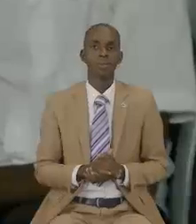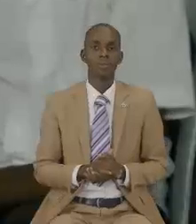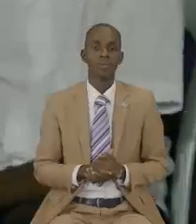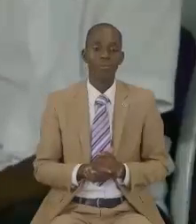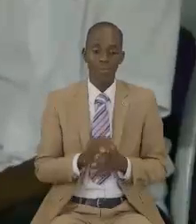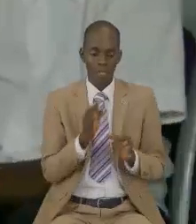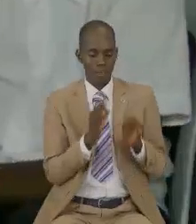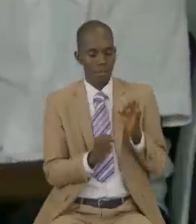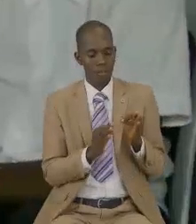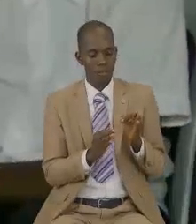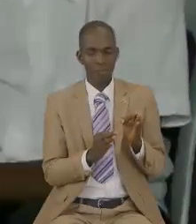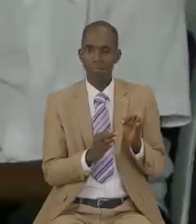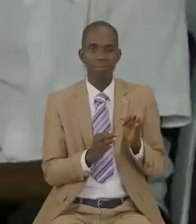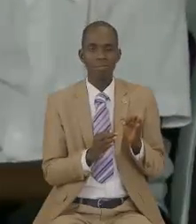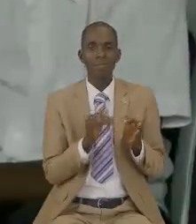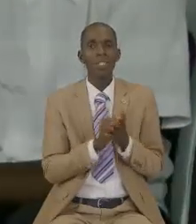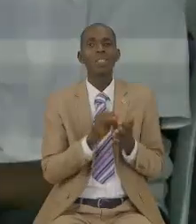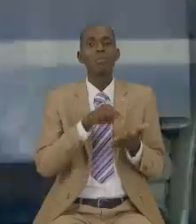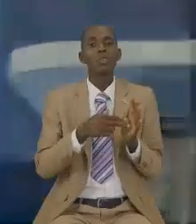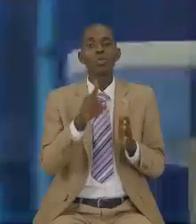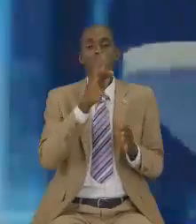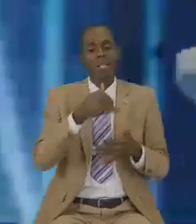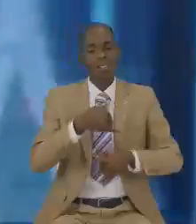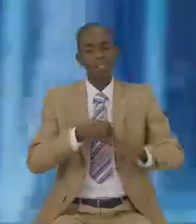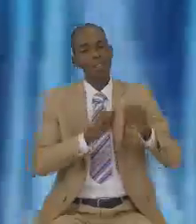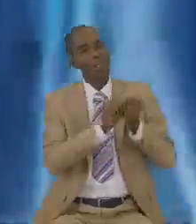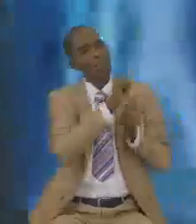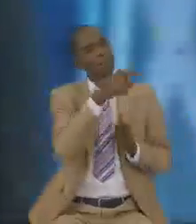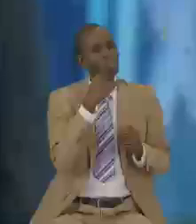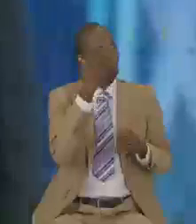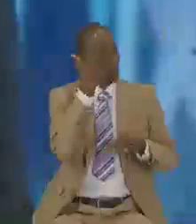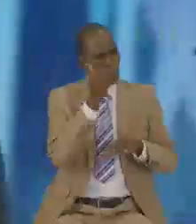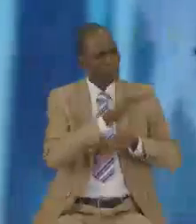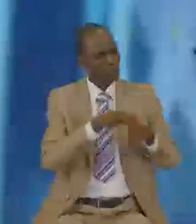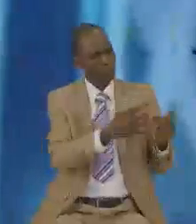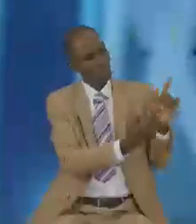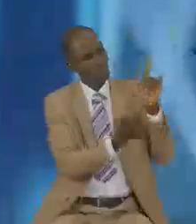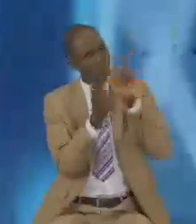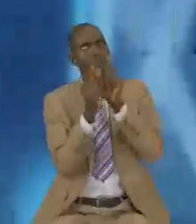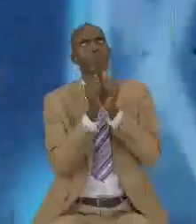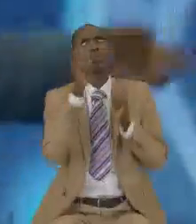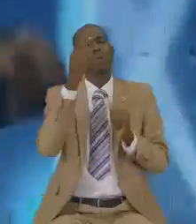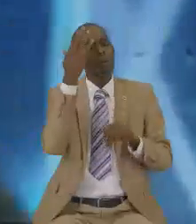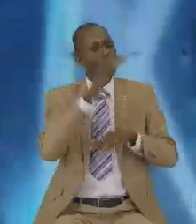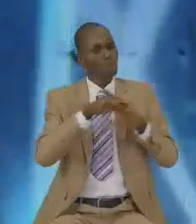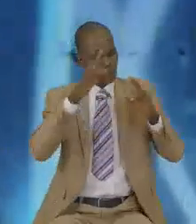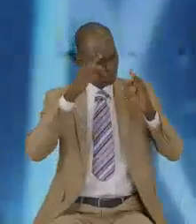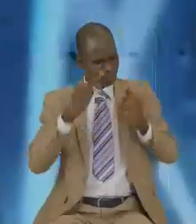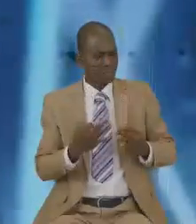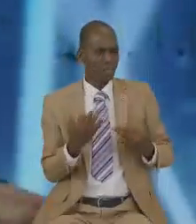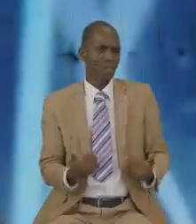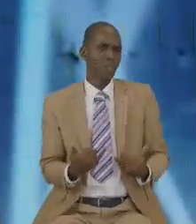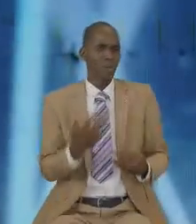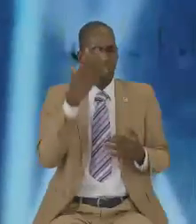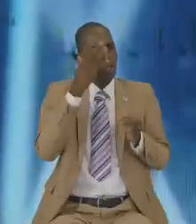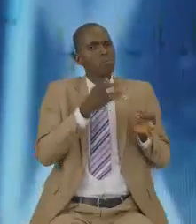If that's when you are safe far away, he said, why don't you come? Why don't you decide? Why don't you turn around? Why